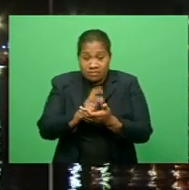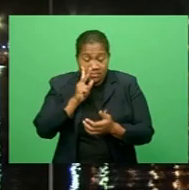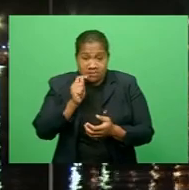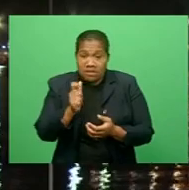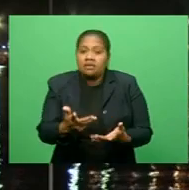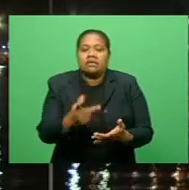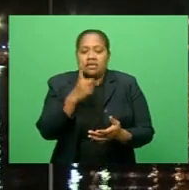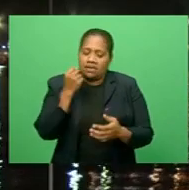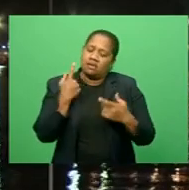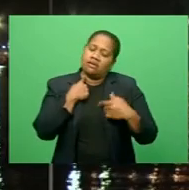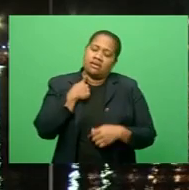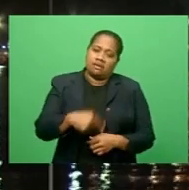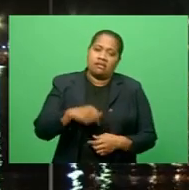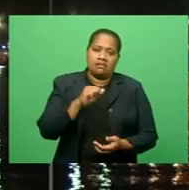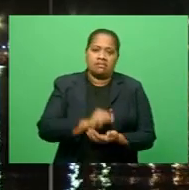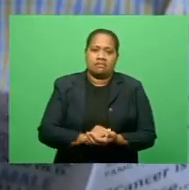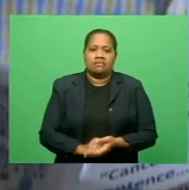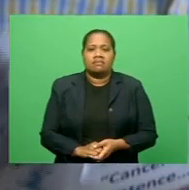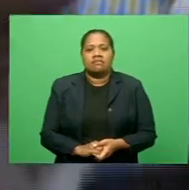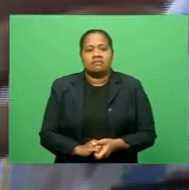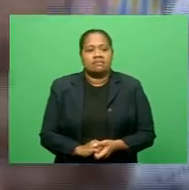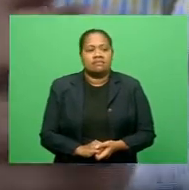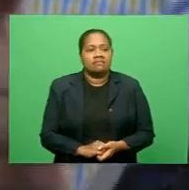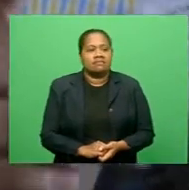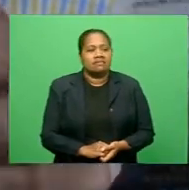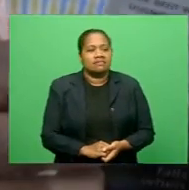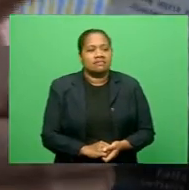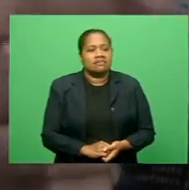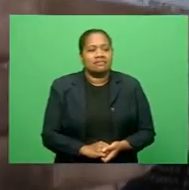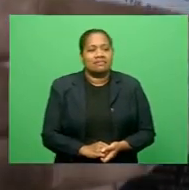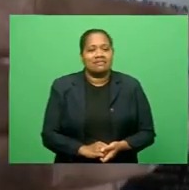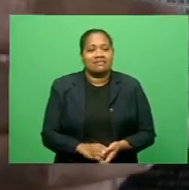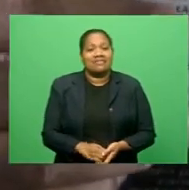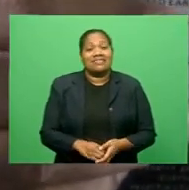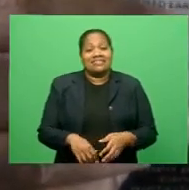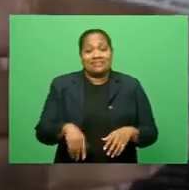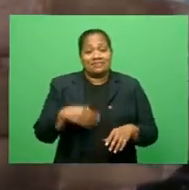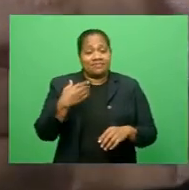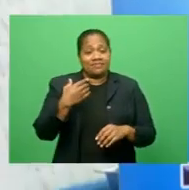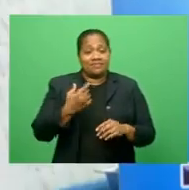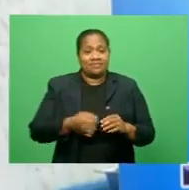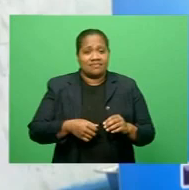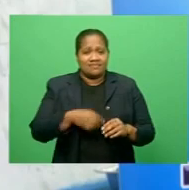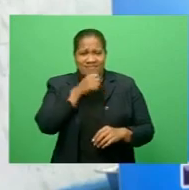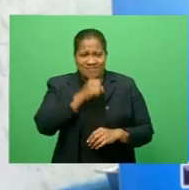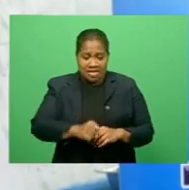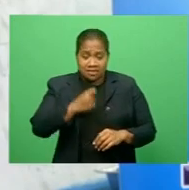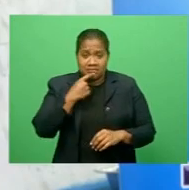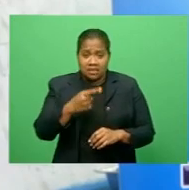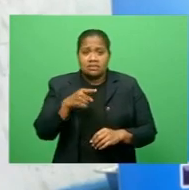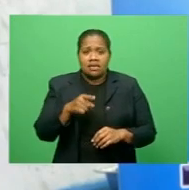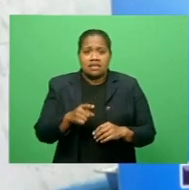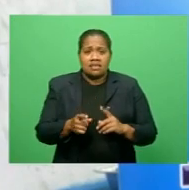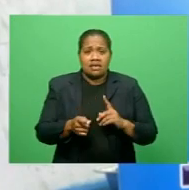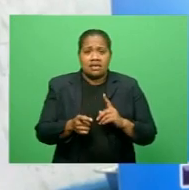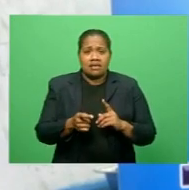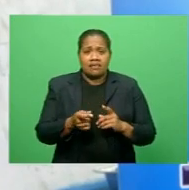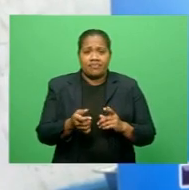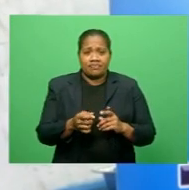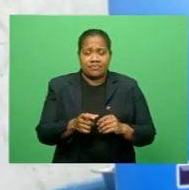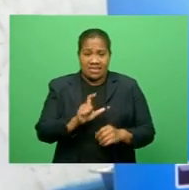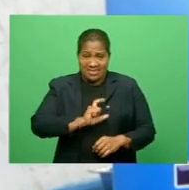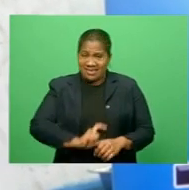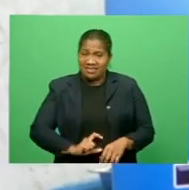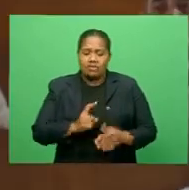two. Kritika Kumar reports. Amitesh Narayan says countering the notion that testicular cancer is embarrassing and a